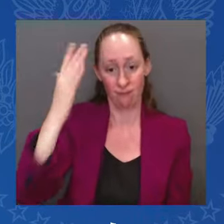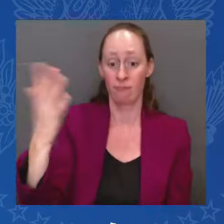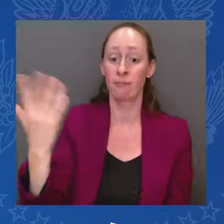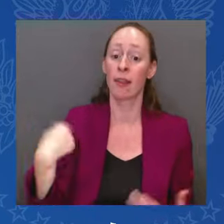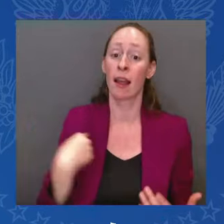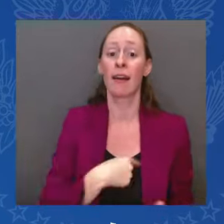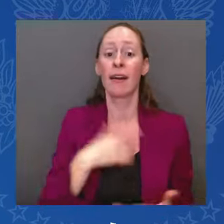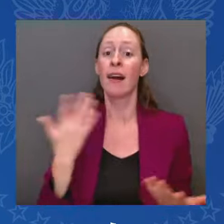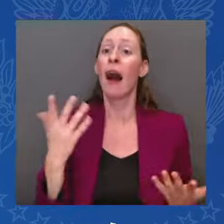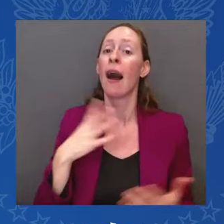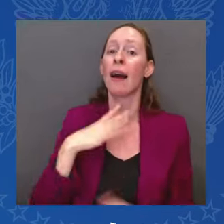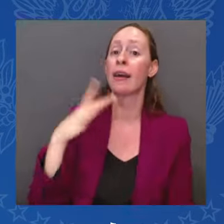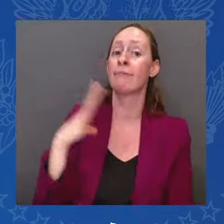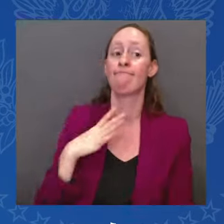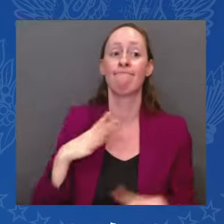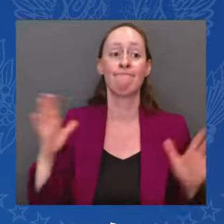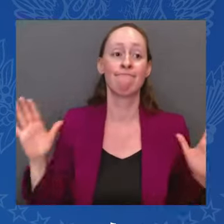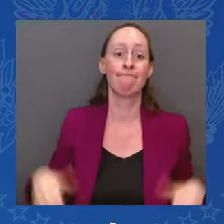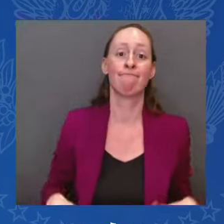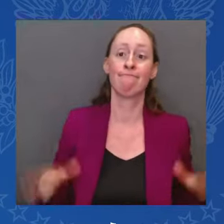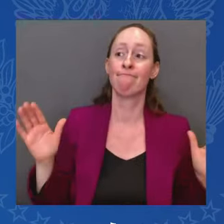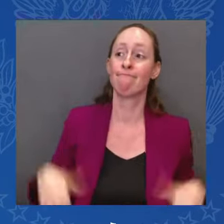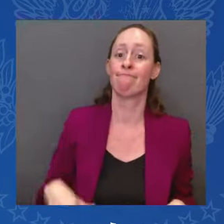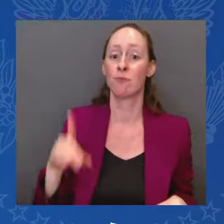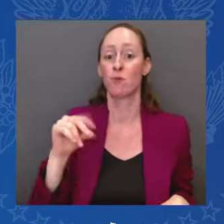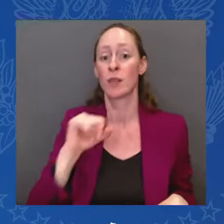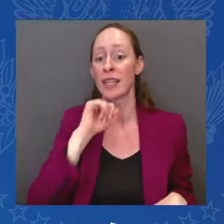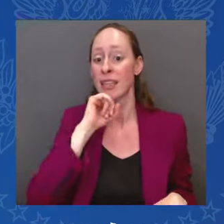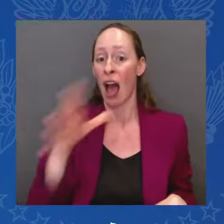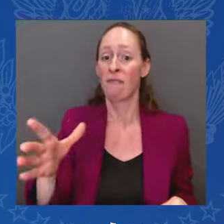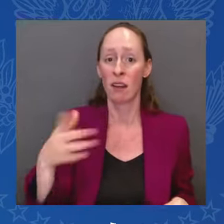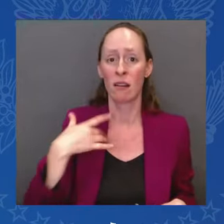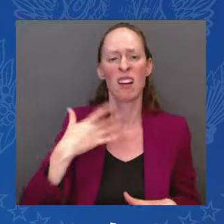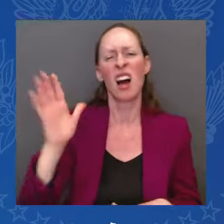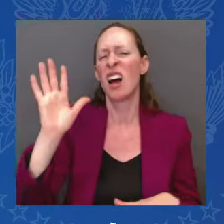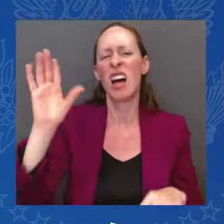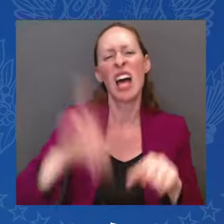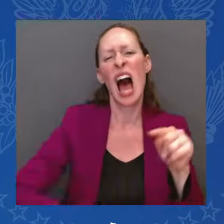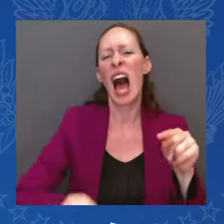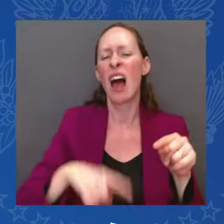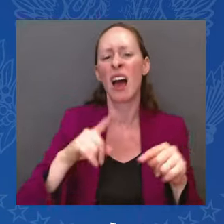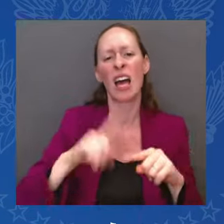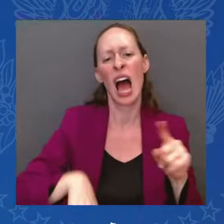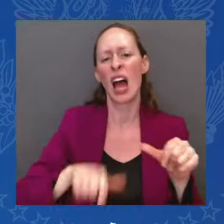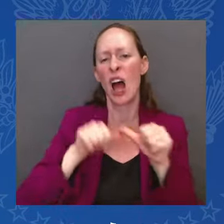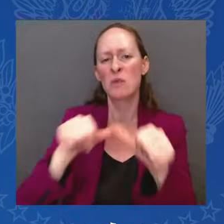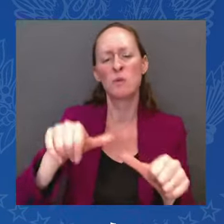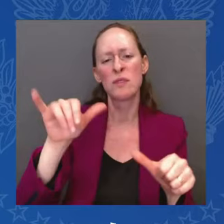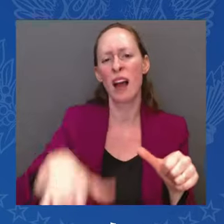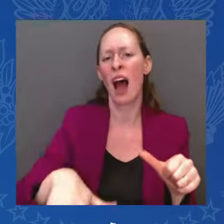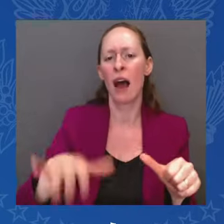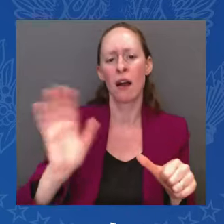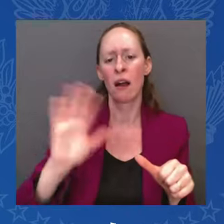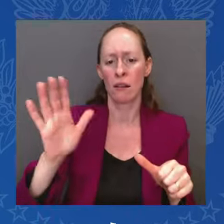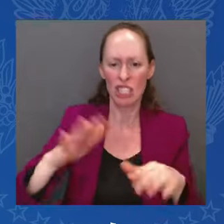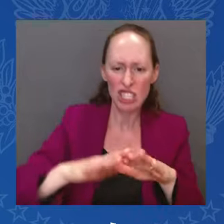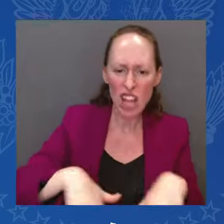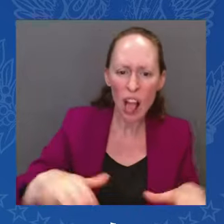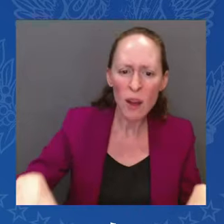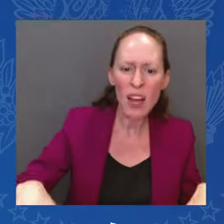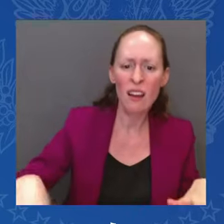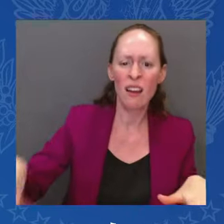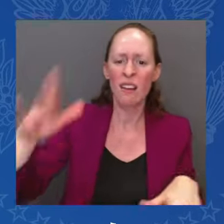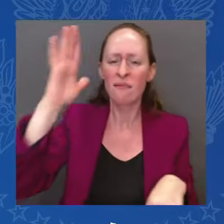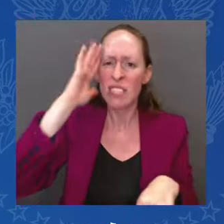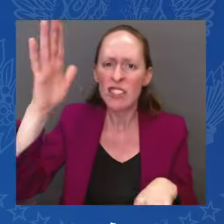people of our country. They spoke for an entire generation of Americans who will not be ignored, will not be shunned, and